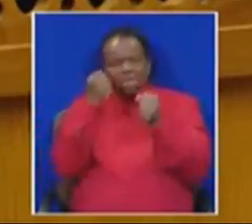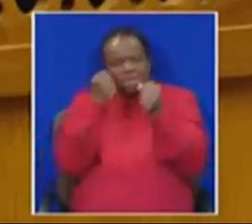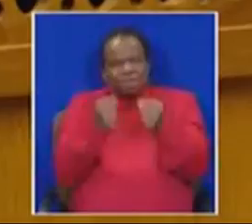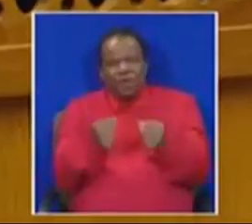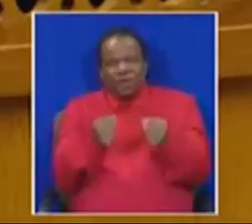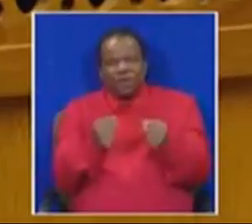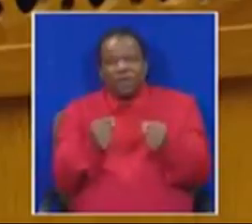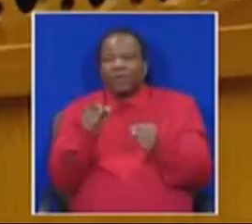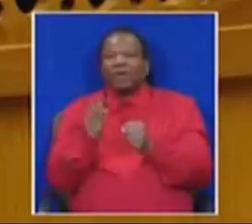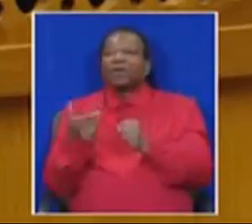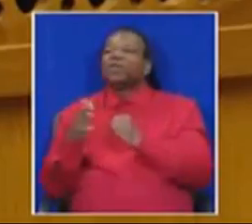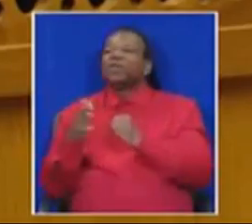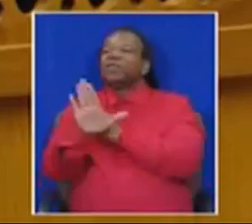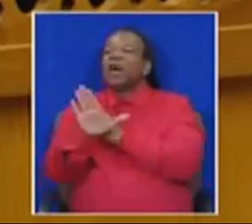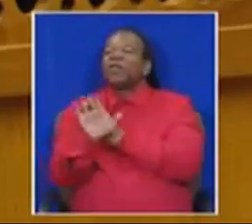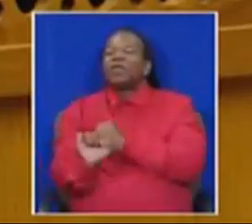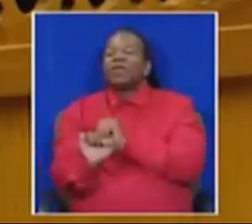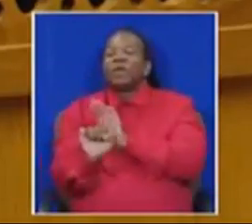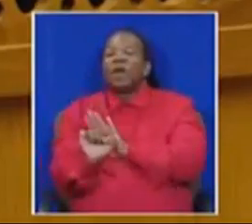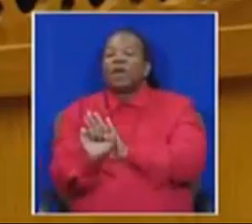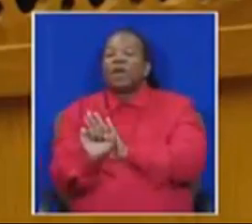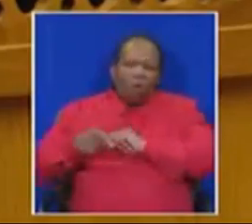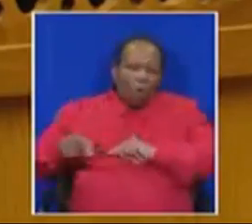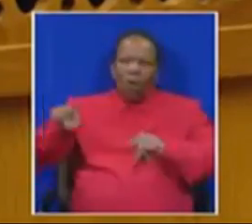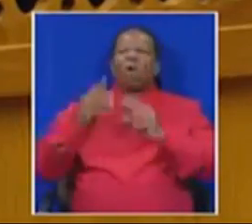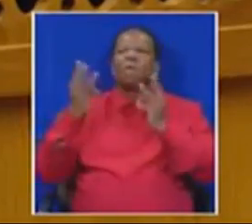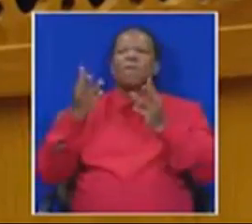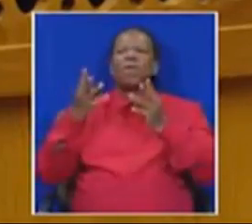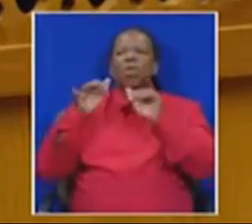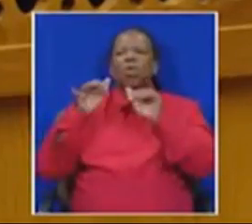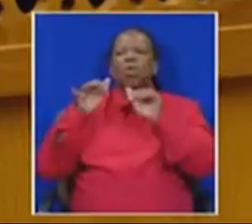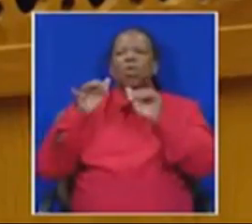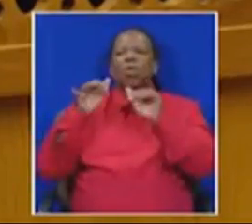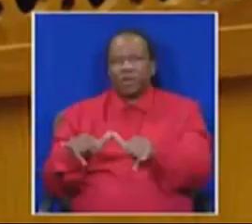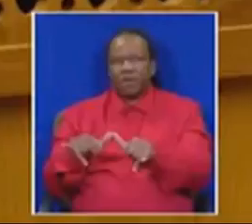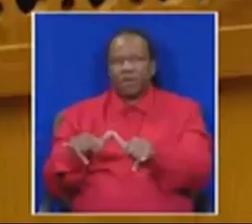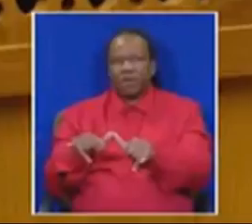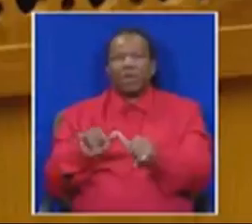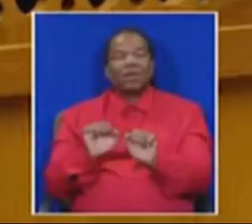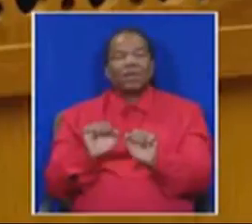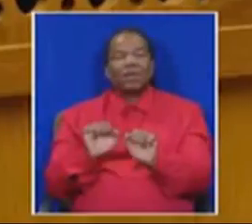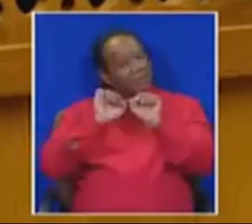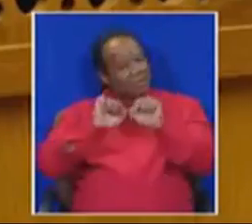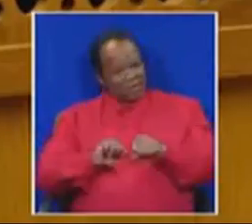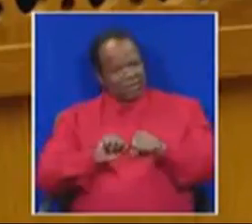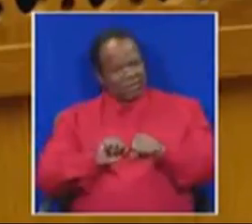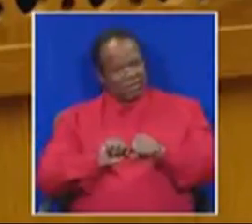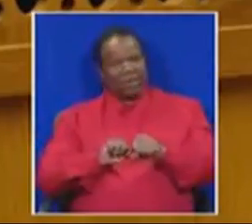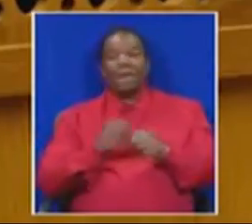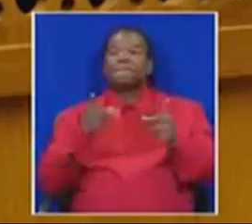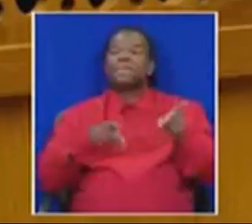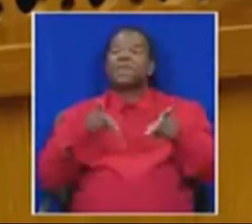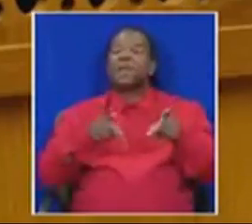Africa belongs to all who live in it. For though we are a diverse people,